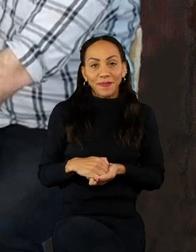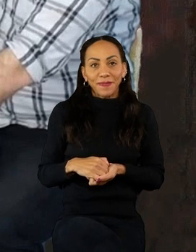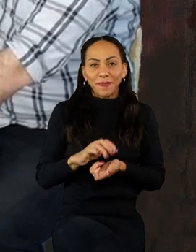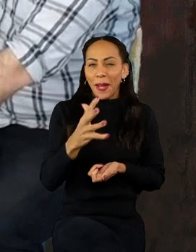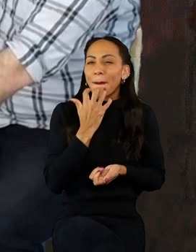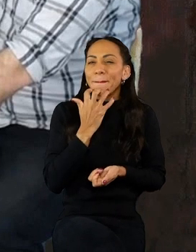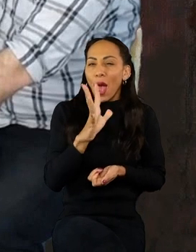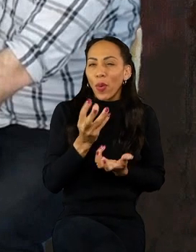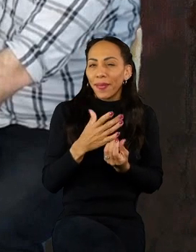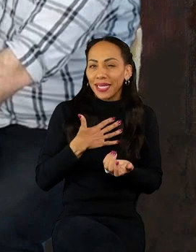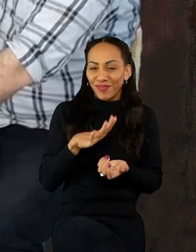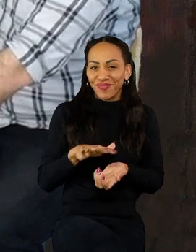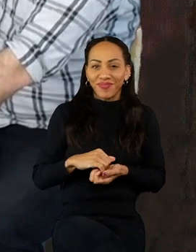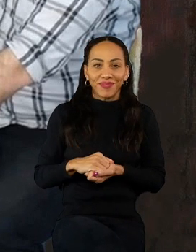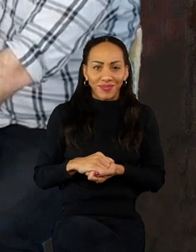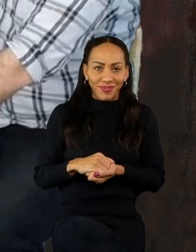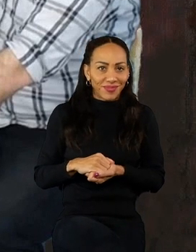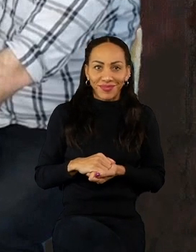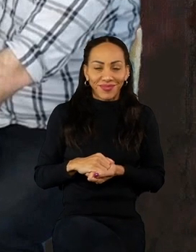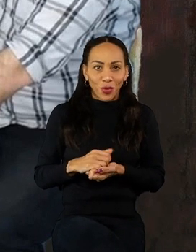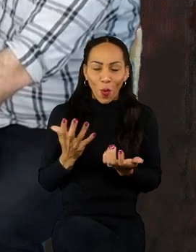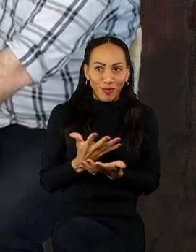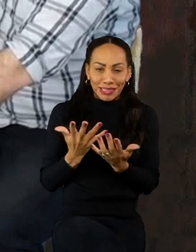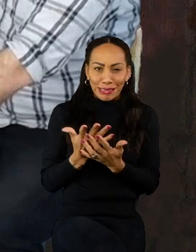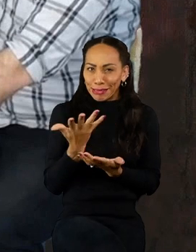this particular show reel.